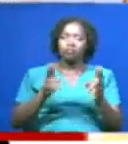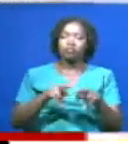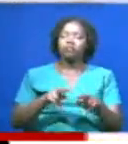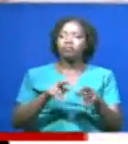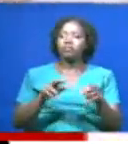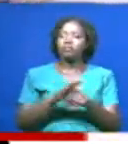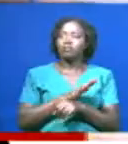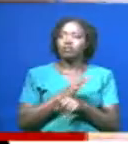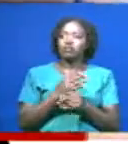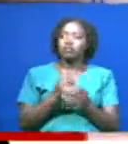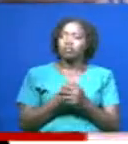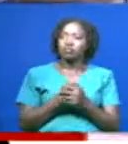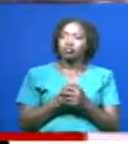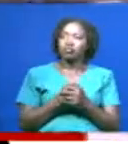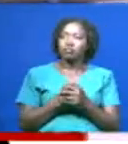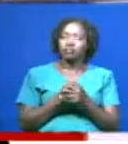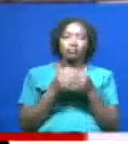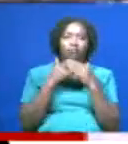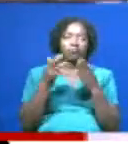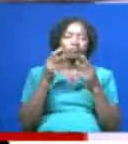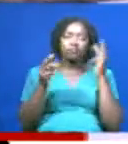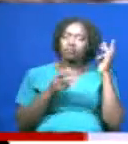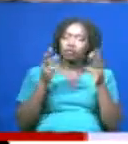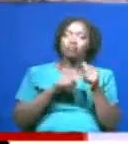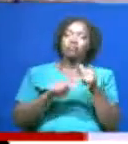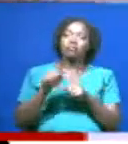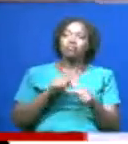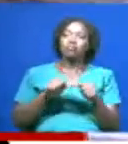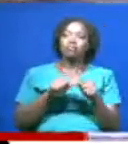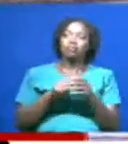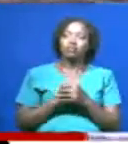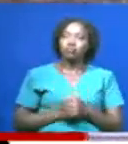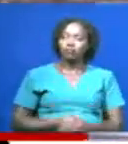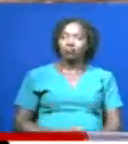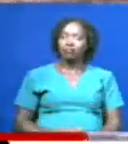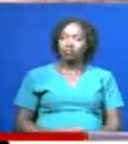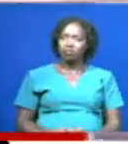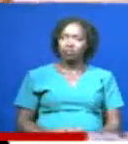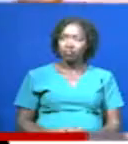there's nothing to worry about. Mombasa is just a calm. Wahome.